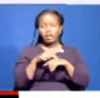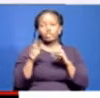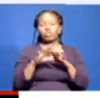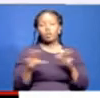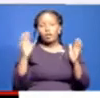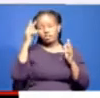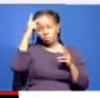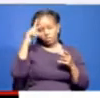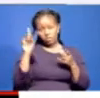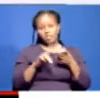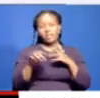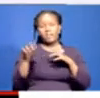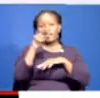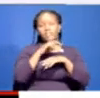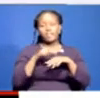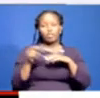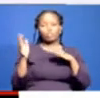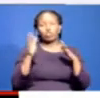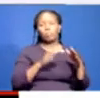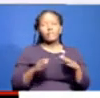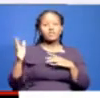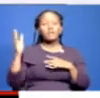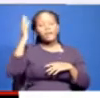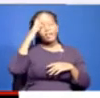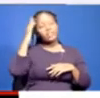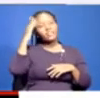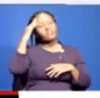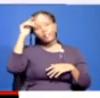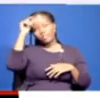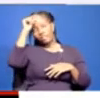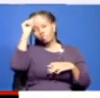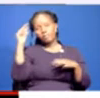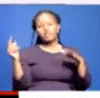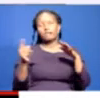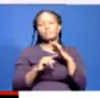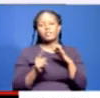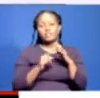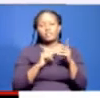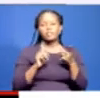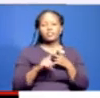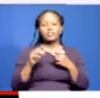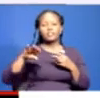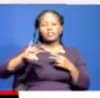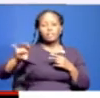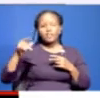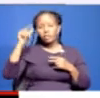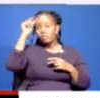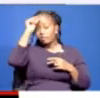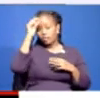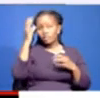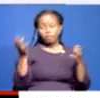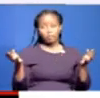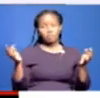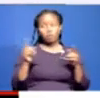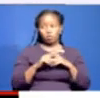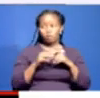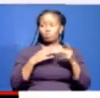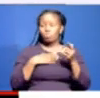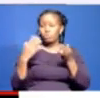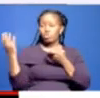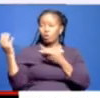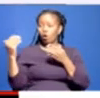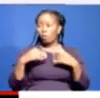Plan, identifies government ministries, county governments, and I'm hoping there's representation from the Council